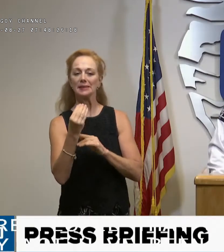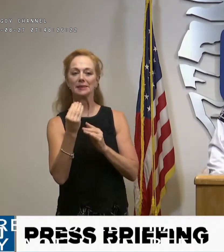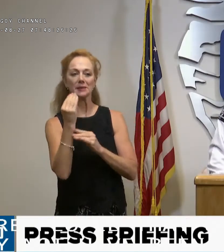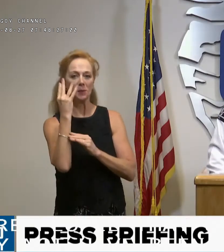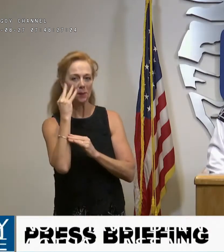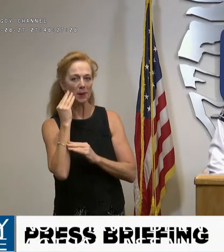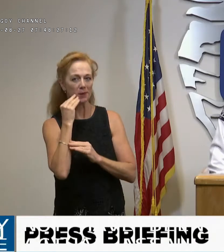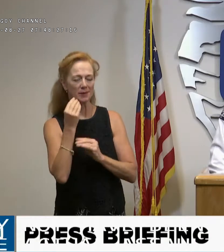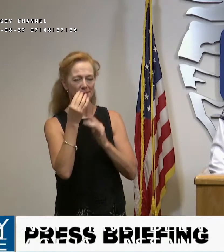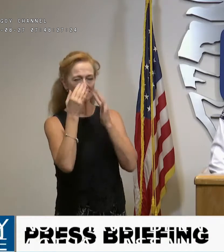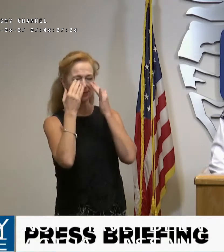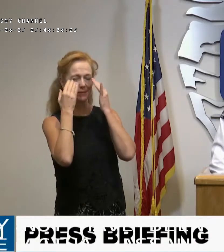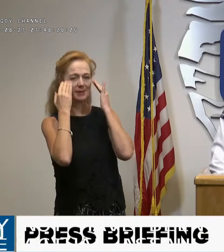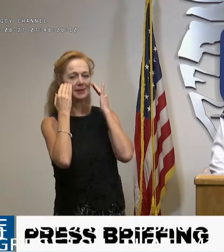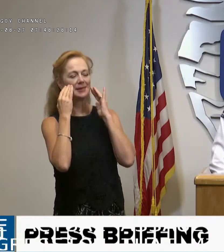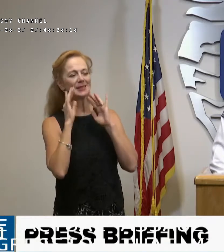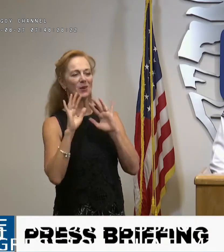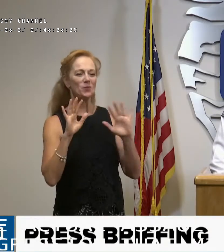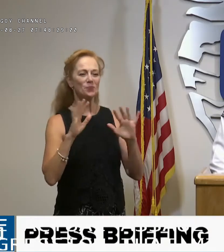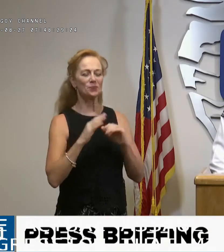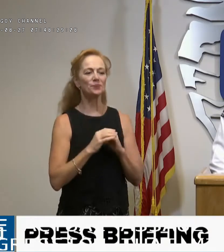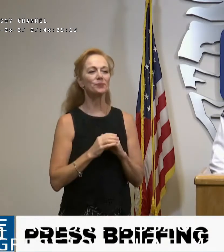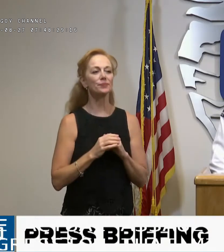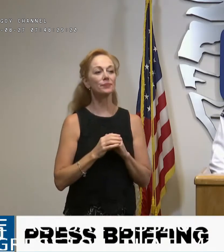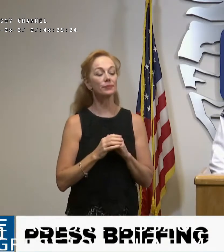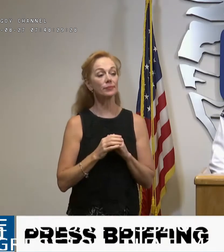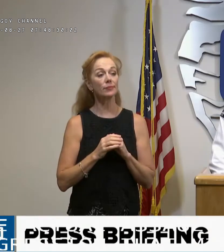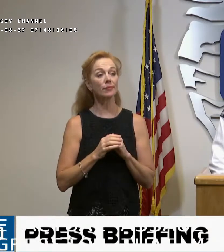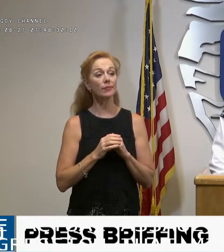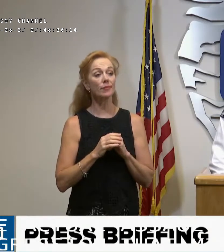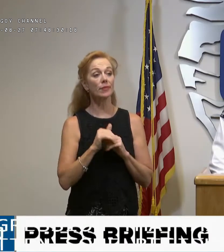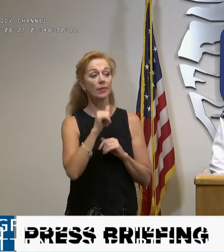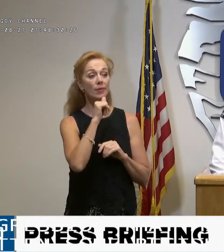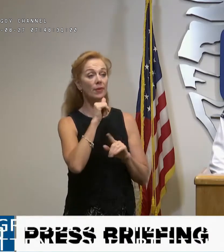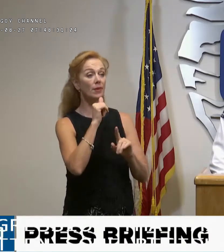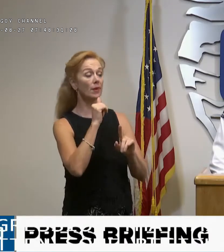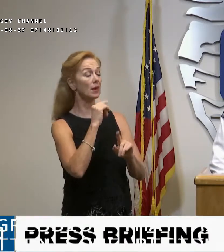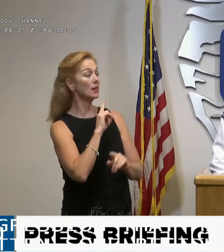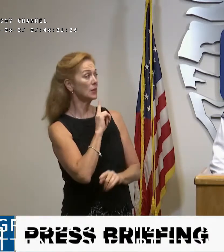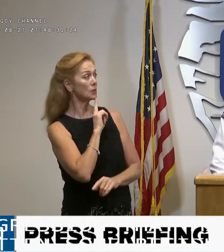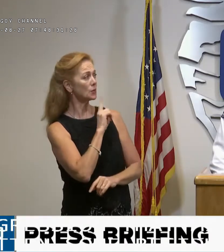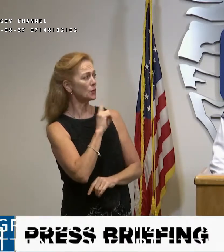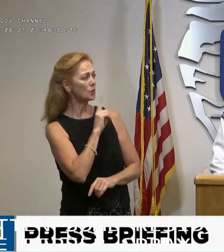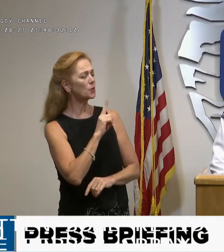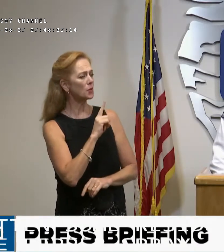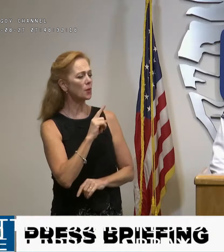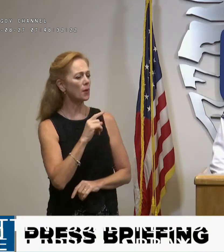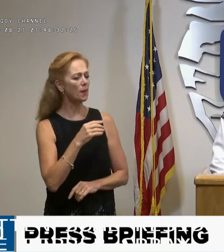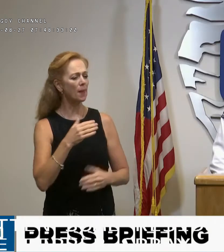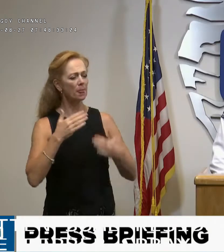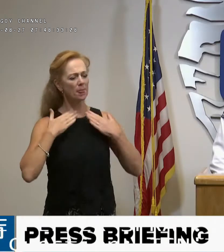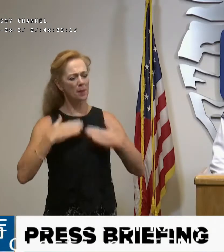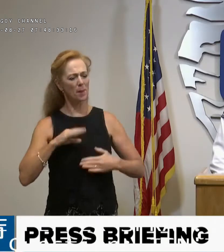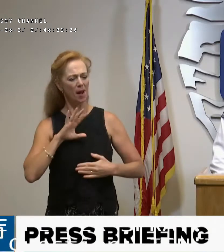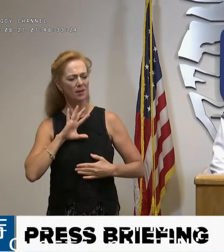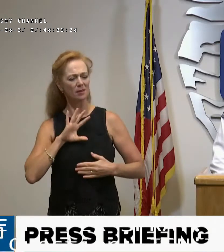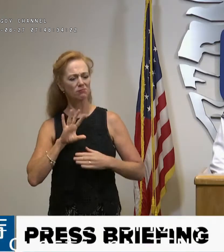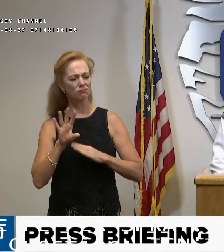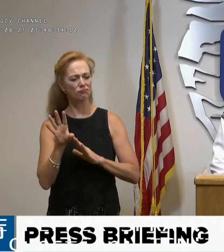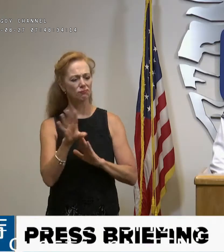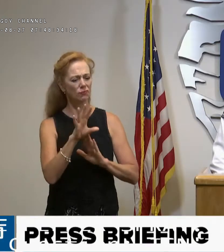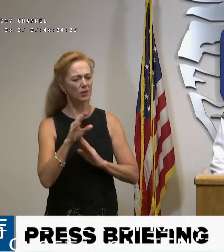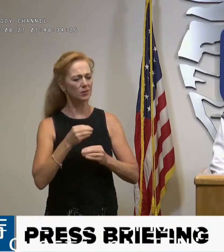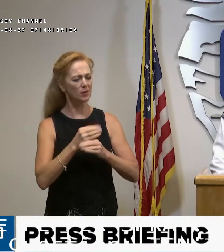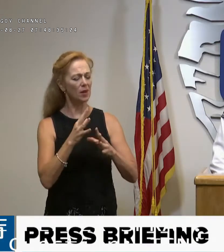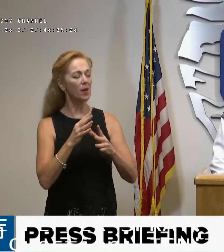residual effects of the pepper spray. Isn't it true that the clips, the body cam footage that we're going to see this afternoon